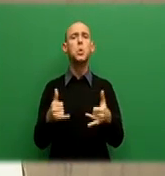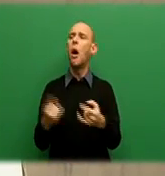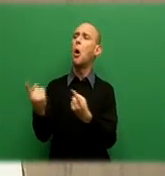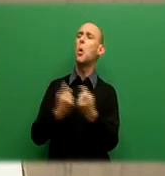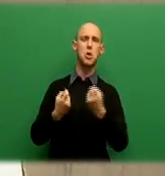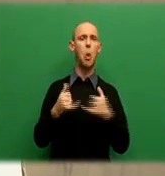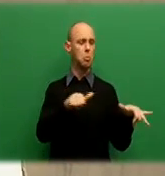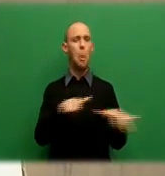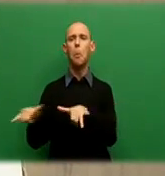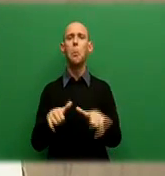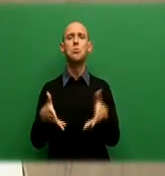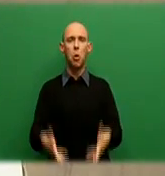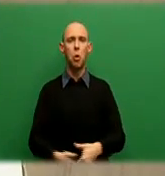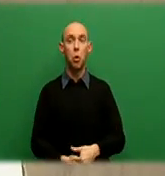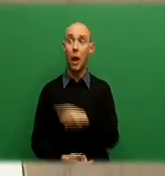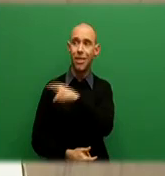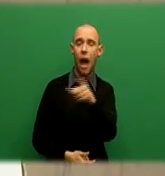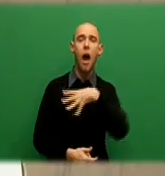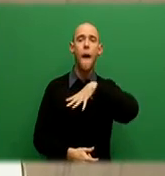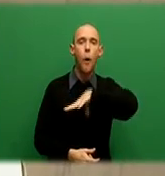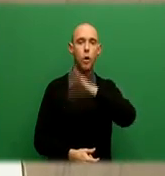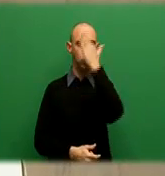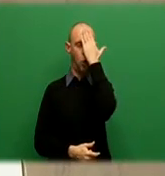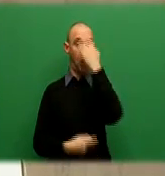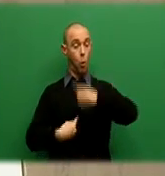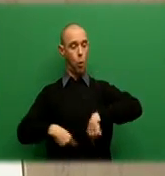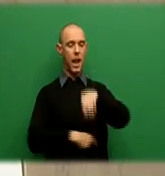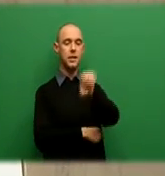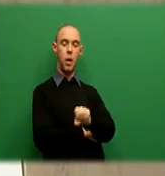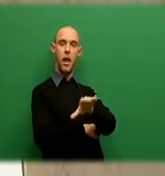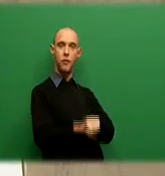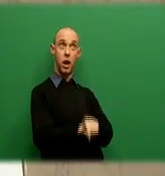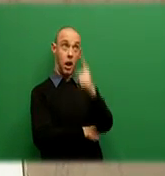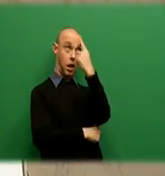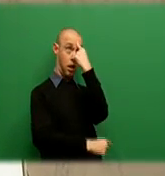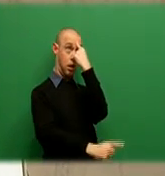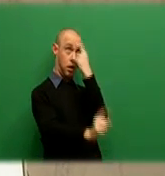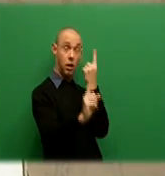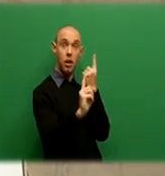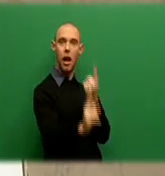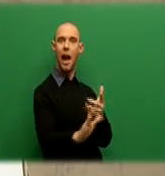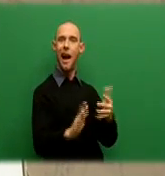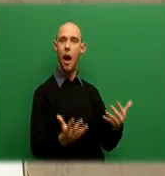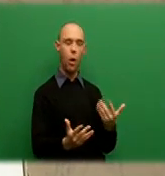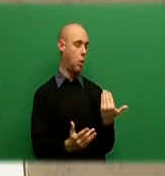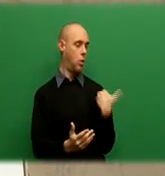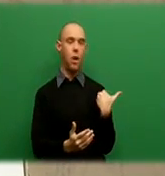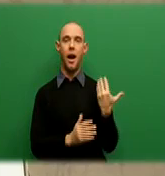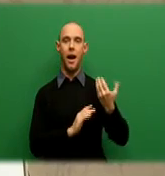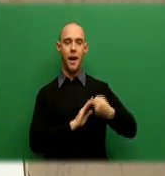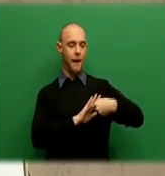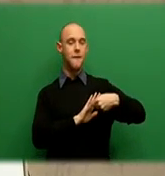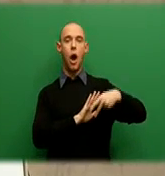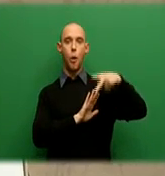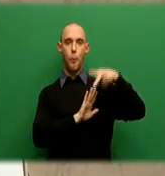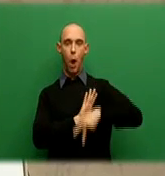wanted to get a sense of how we think about this policy dilemma that we've been in of needing